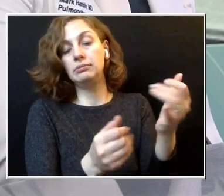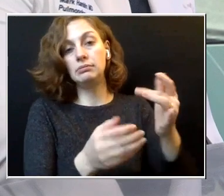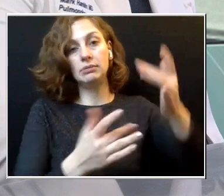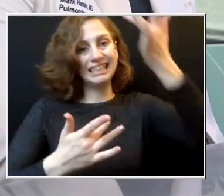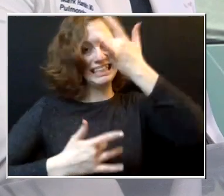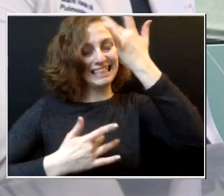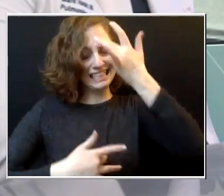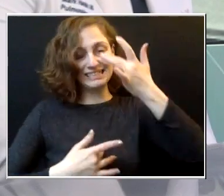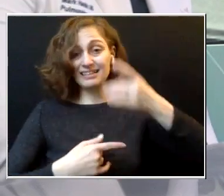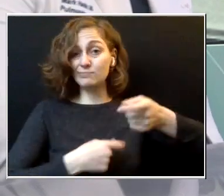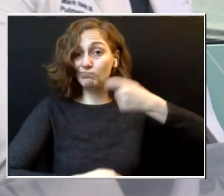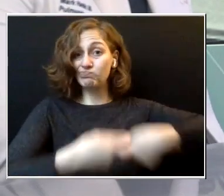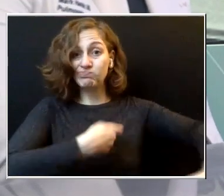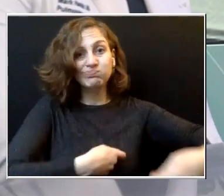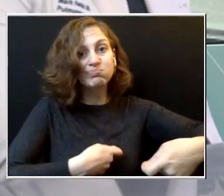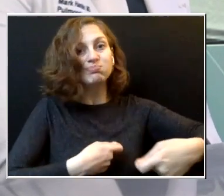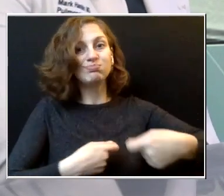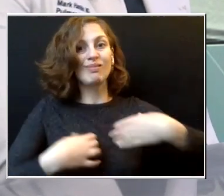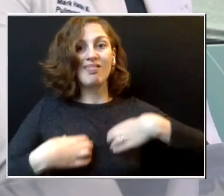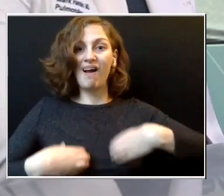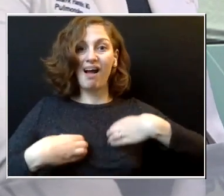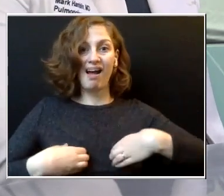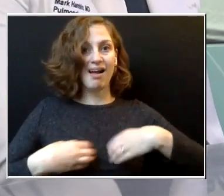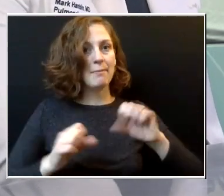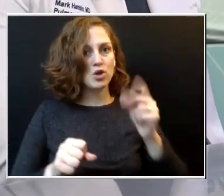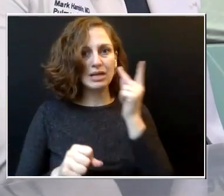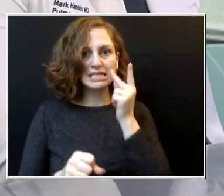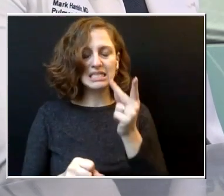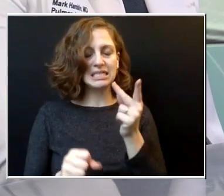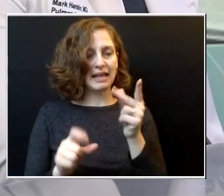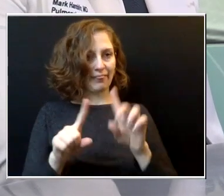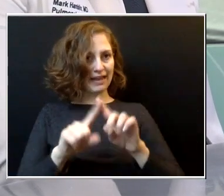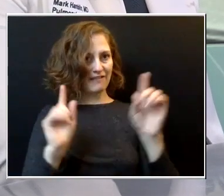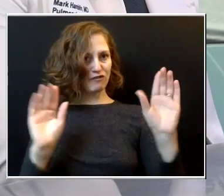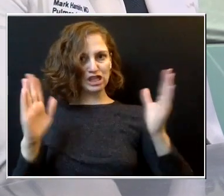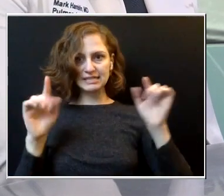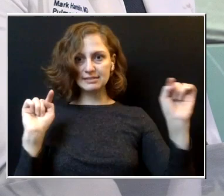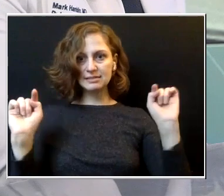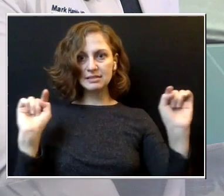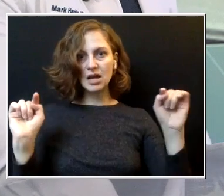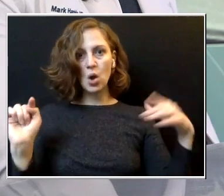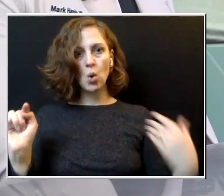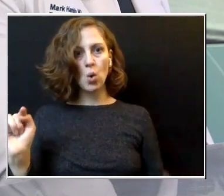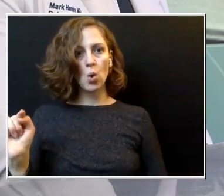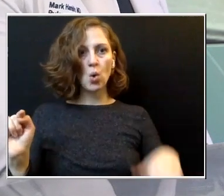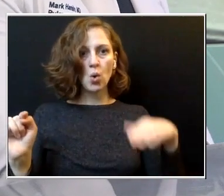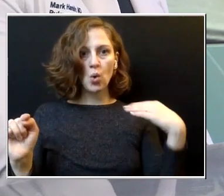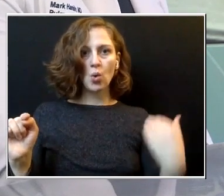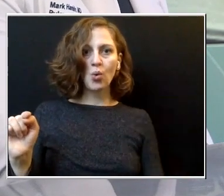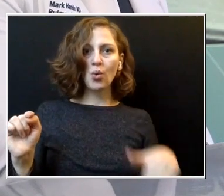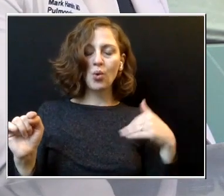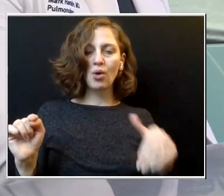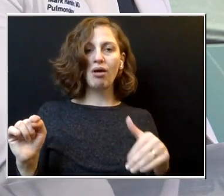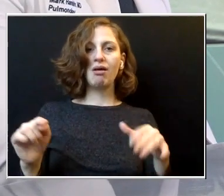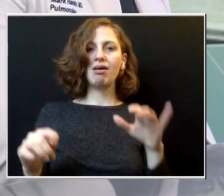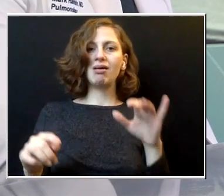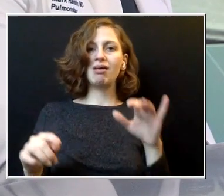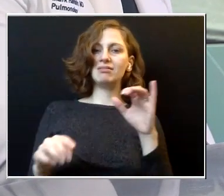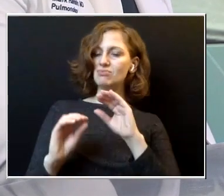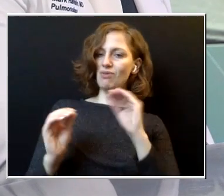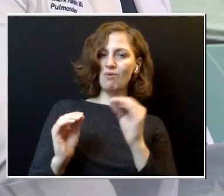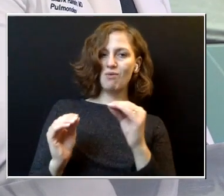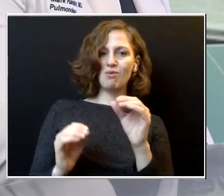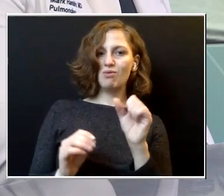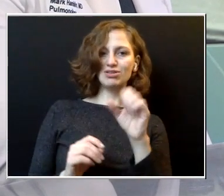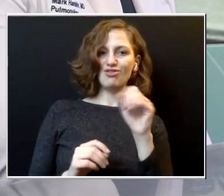how much healthier that looks. There is no scar tissue there. Compare it to their native lung on the left, and you can see over time that